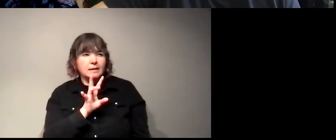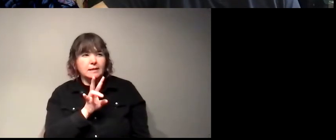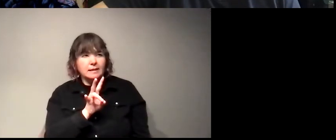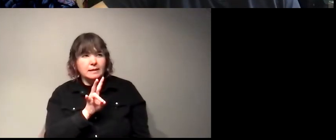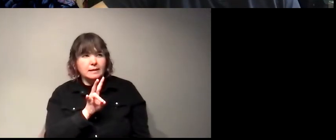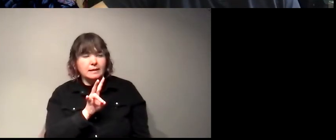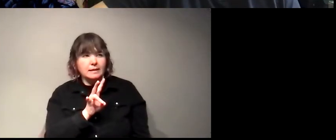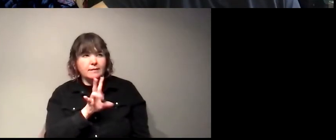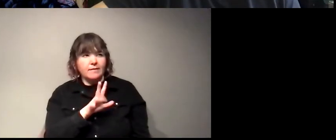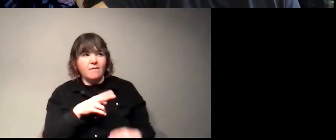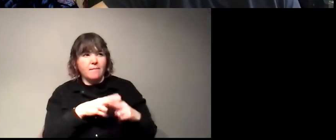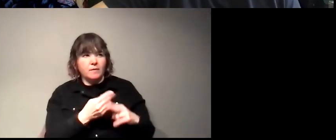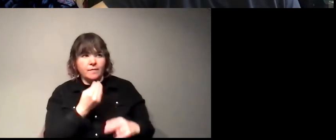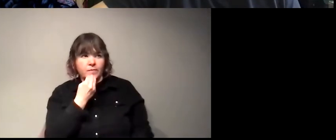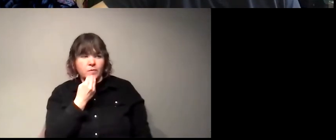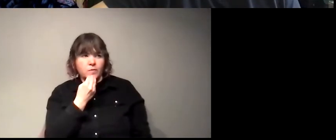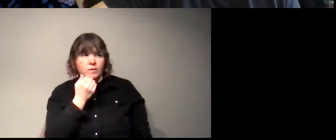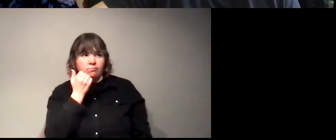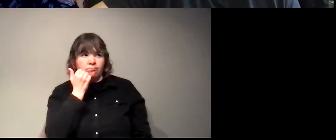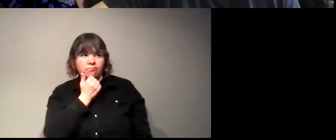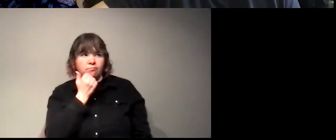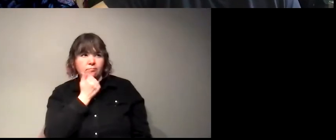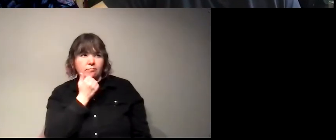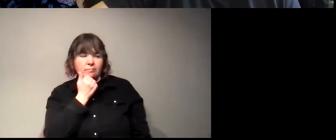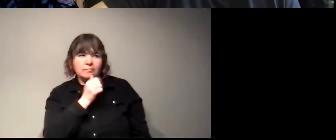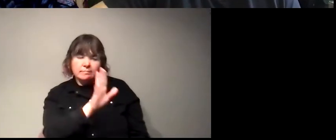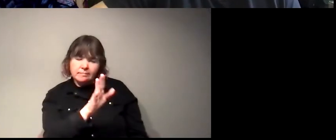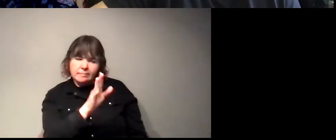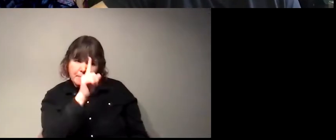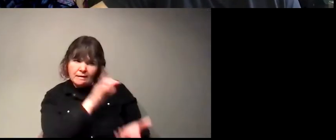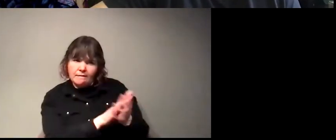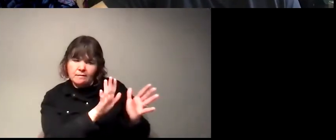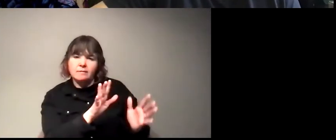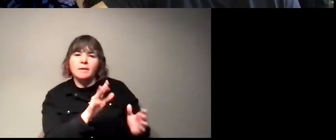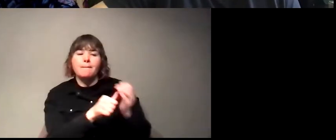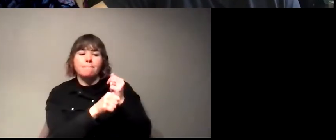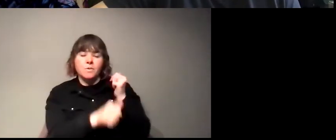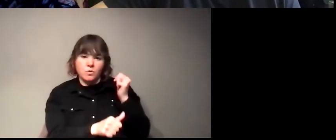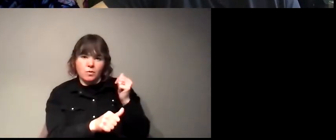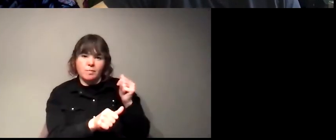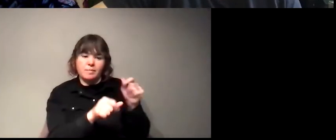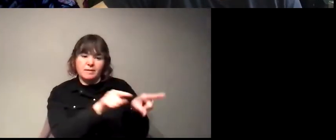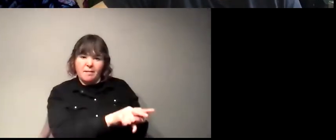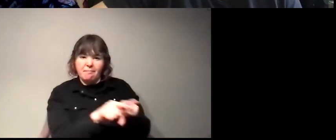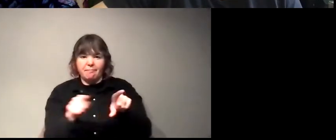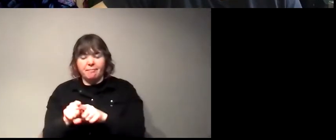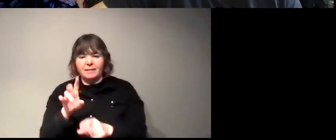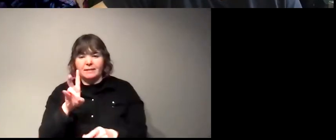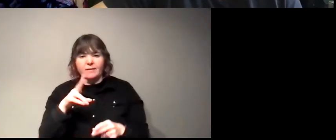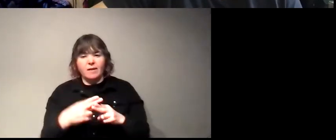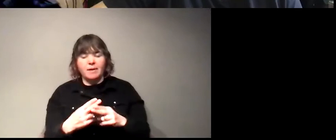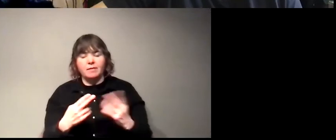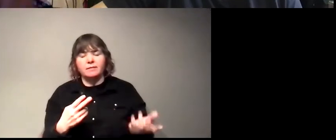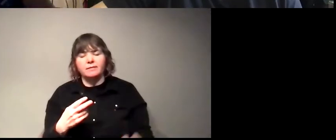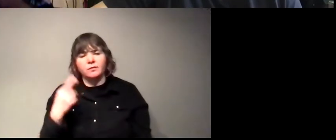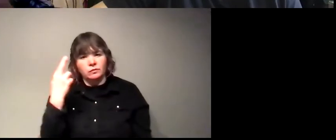75 pounds of food in a day, if I'm remembering correctly, and they are pooping nearly that same amount. Now, the reason